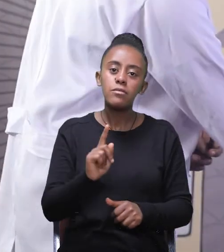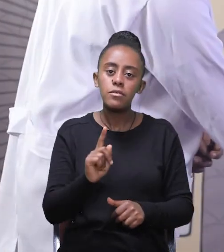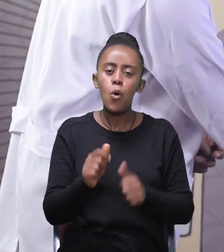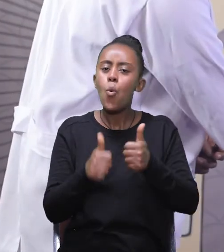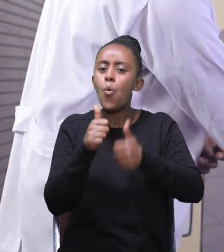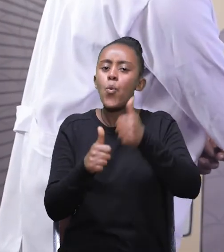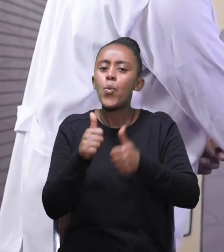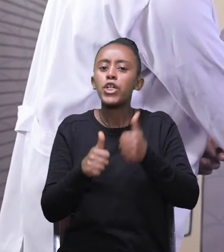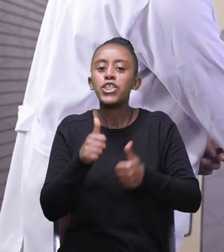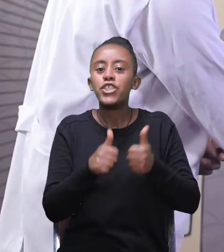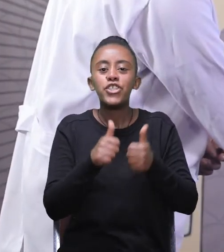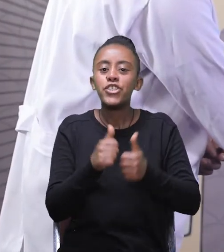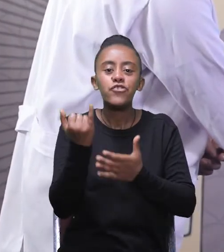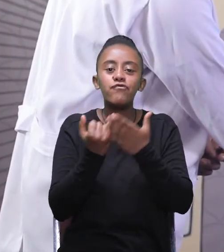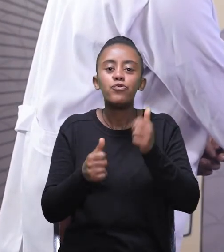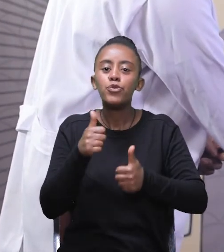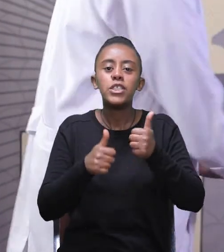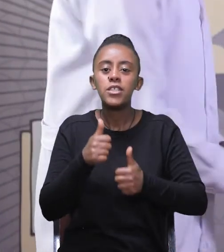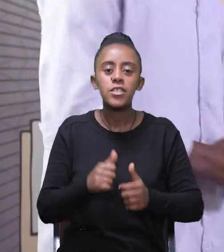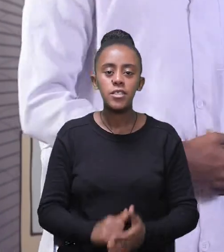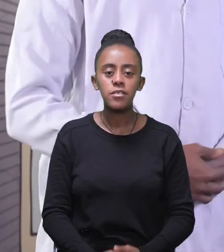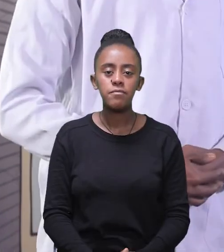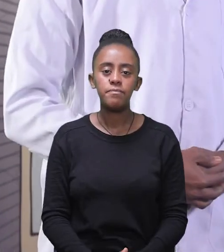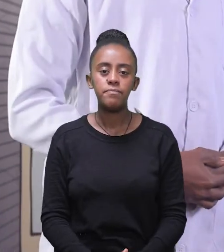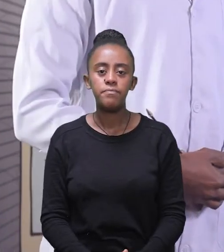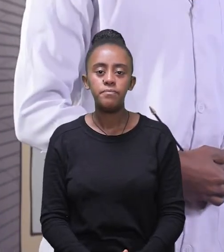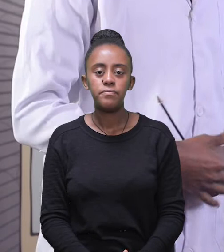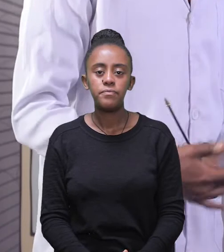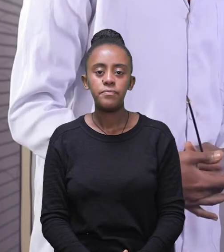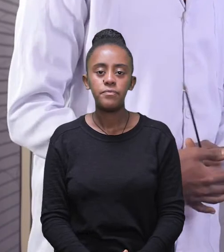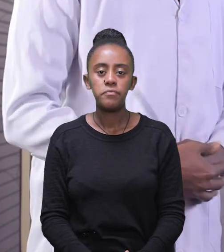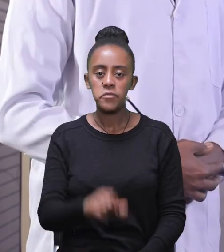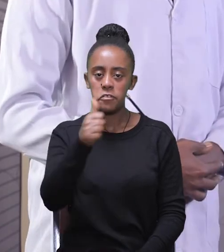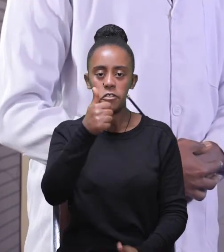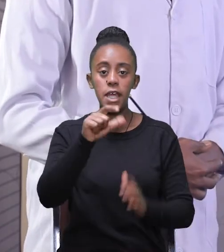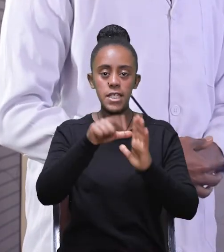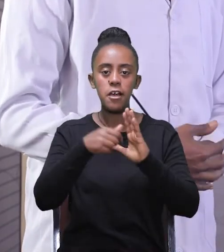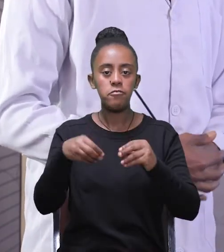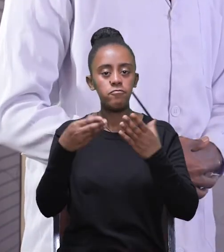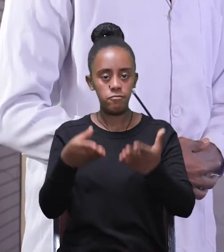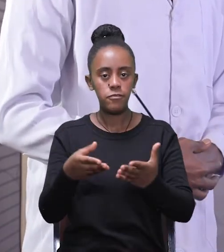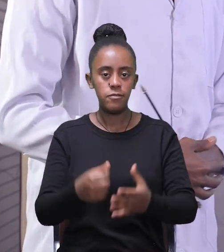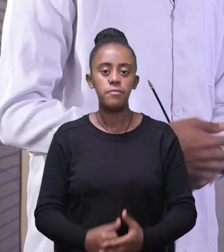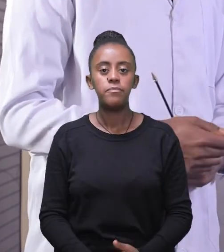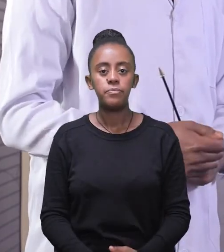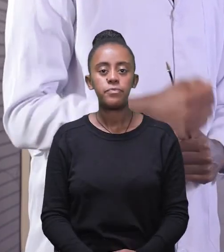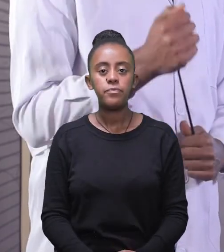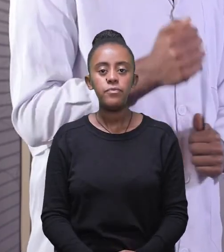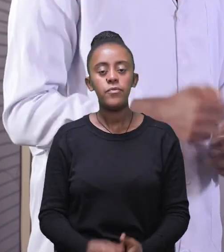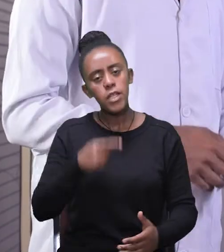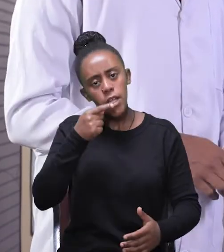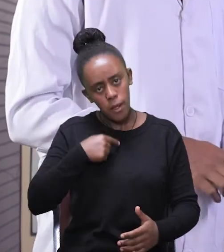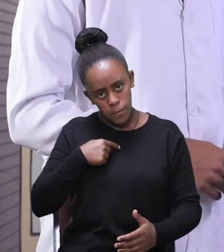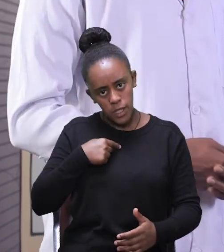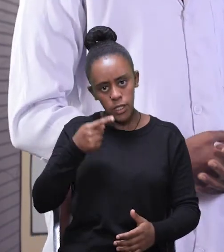which picture describe this sentence, student? I give you 10 seconds. Look at the picture and tell me